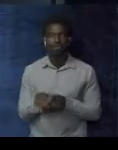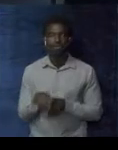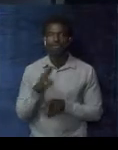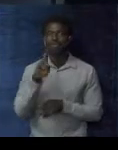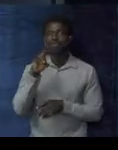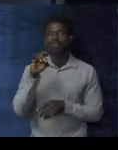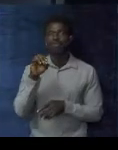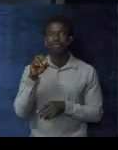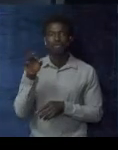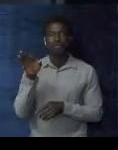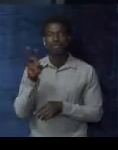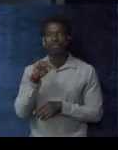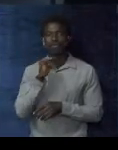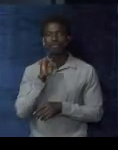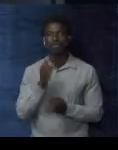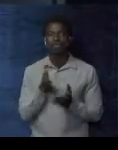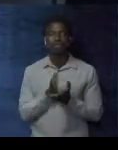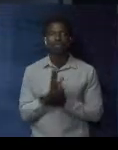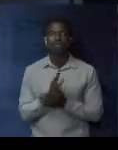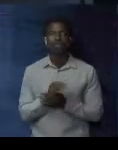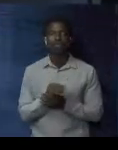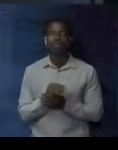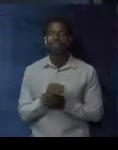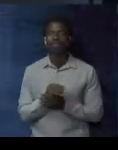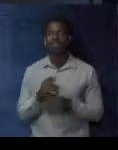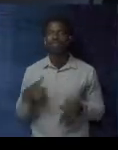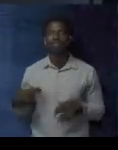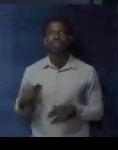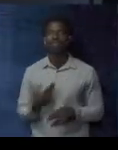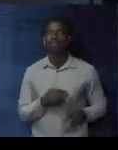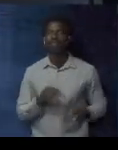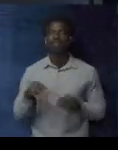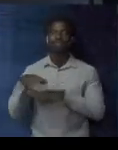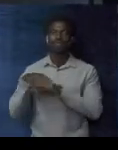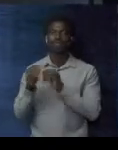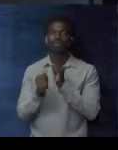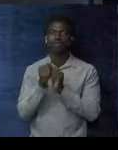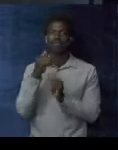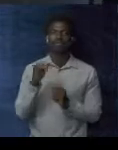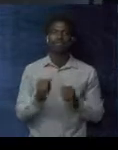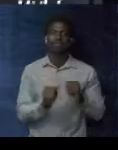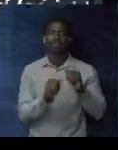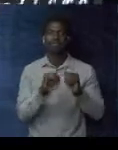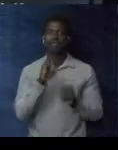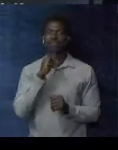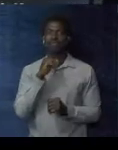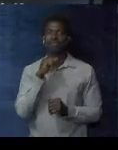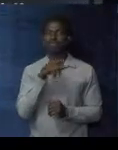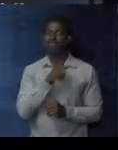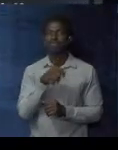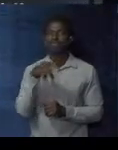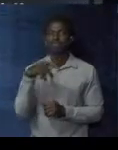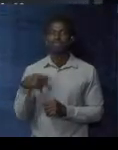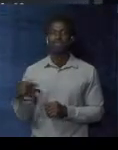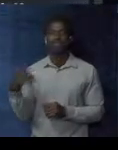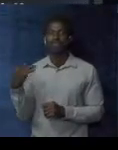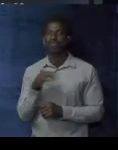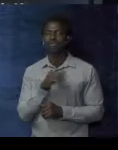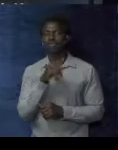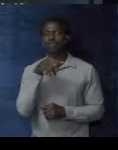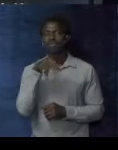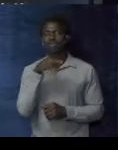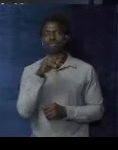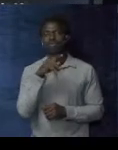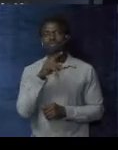trapezoids. Now, so none of these is correct. That's the correct option. Let's move on. Which of the following is not a property of